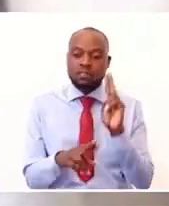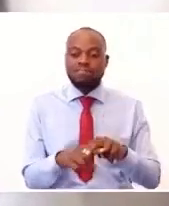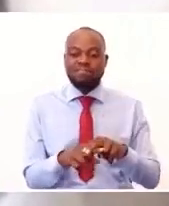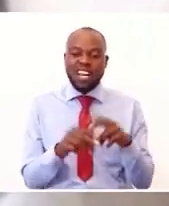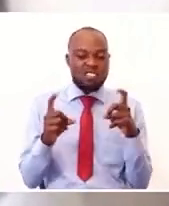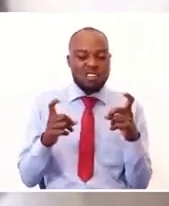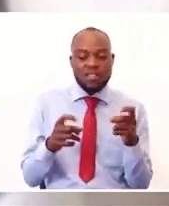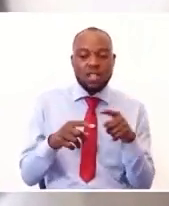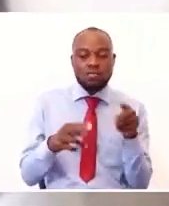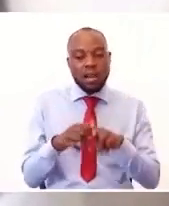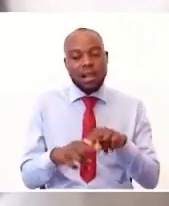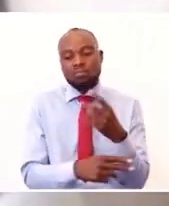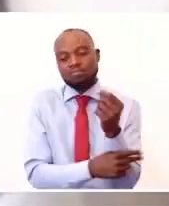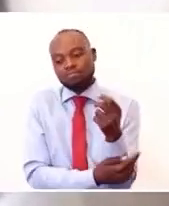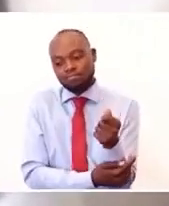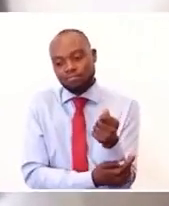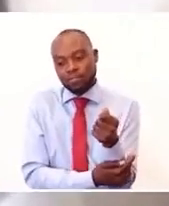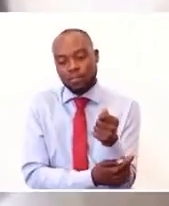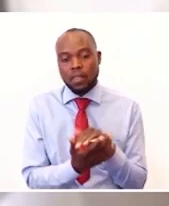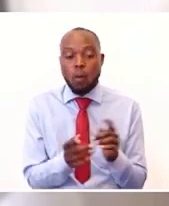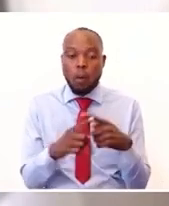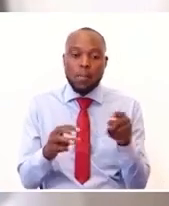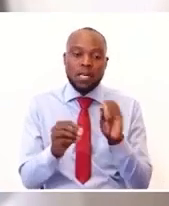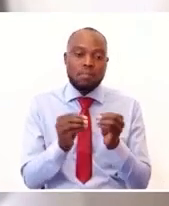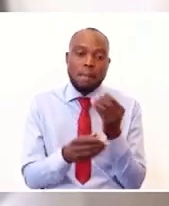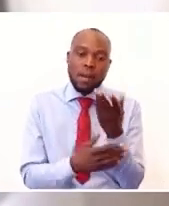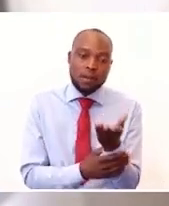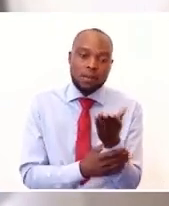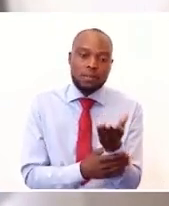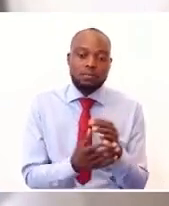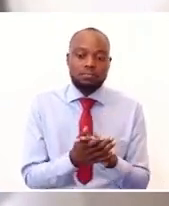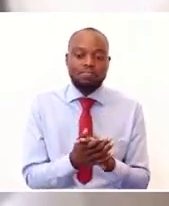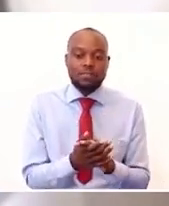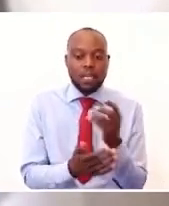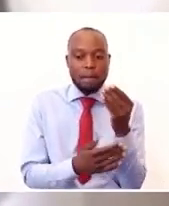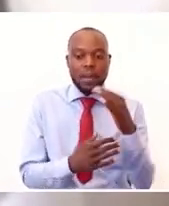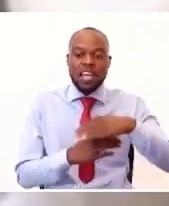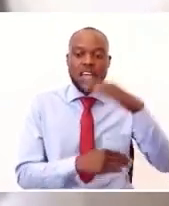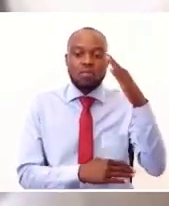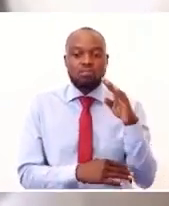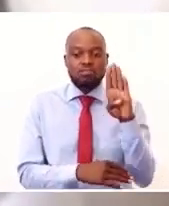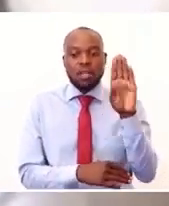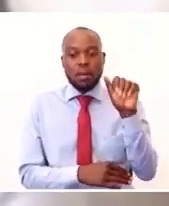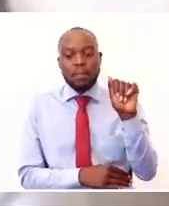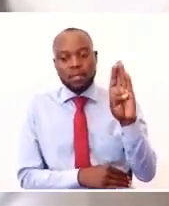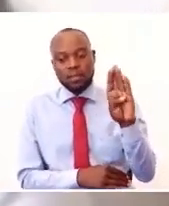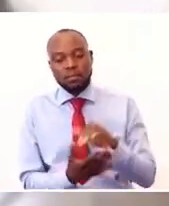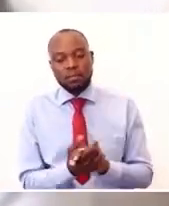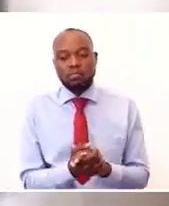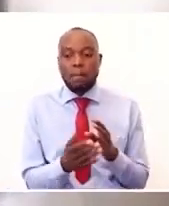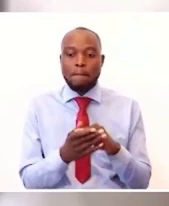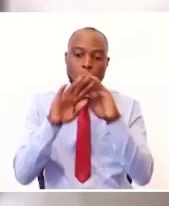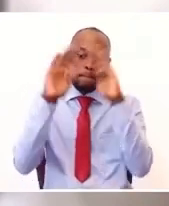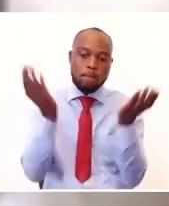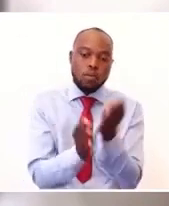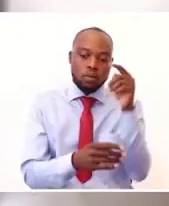be economically based, but we do house the largest number of LDCs on the continent.